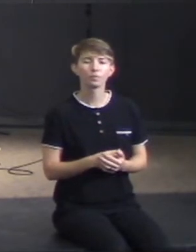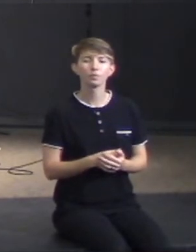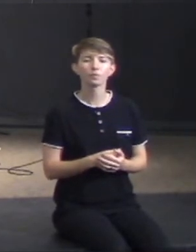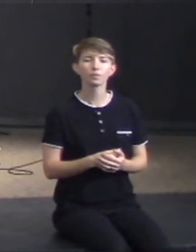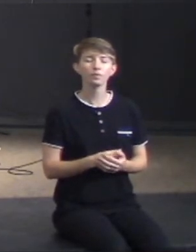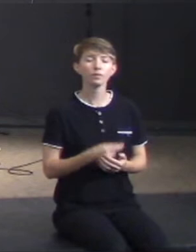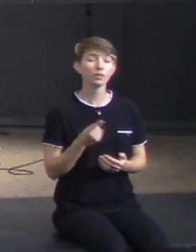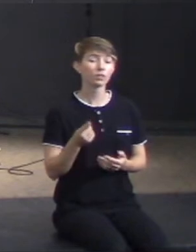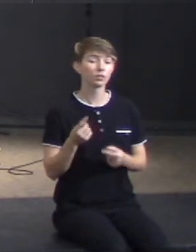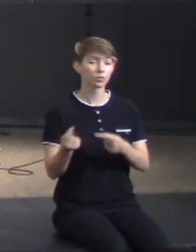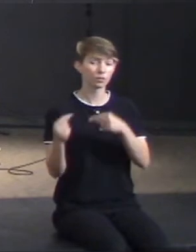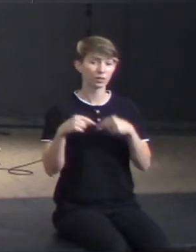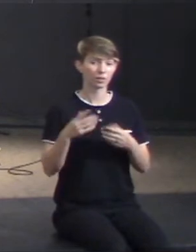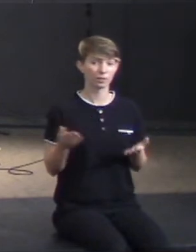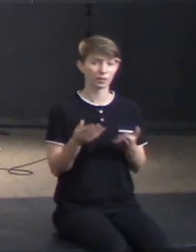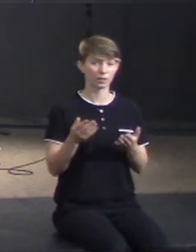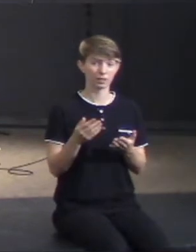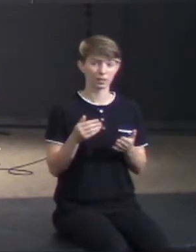you come here often?"